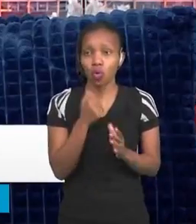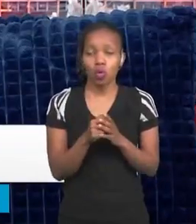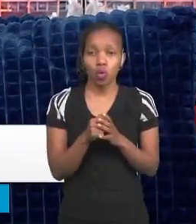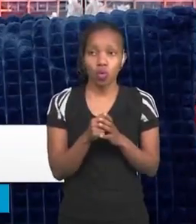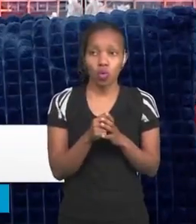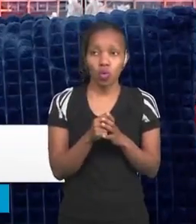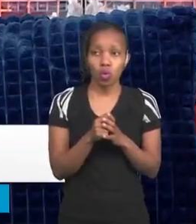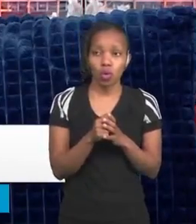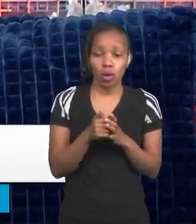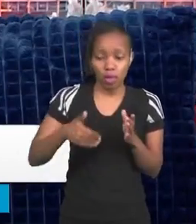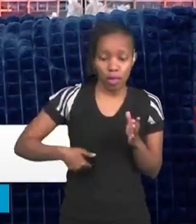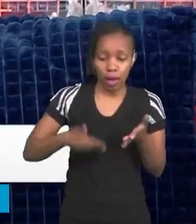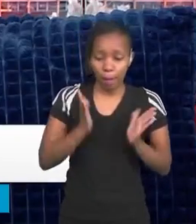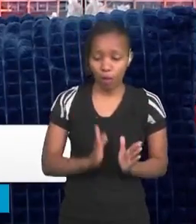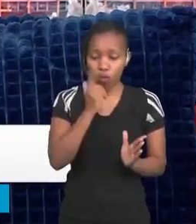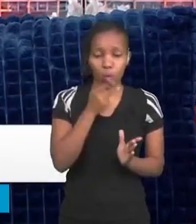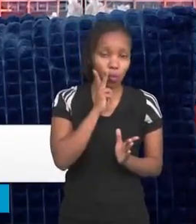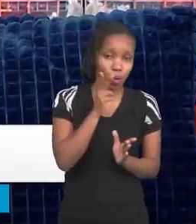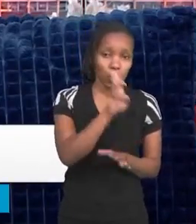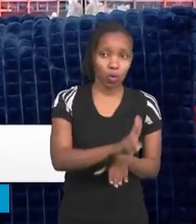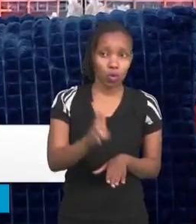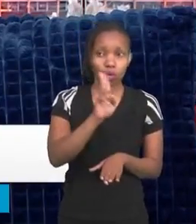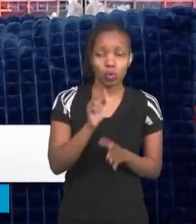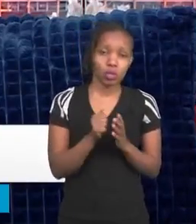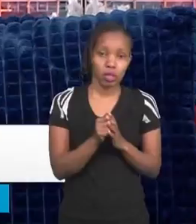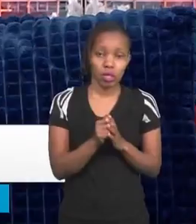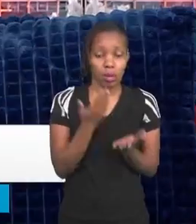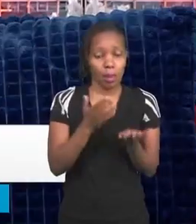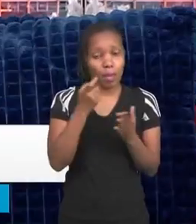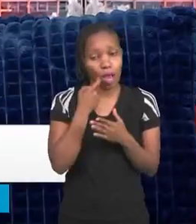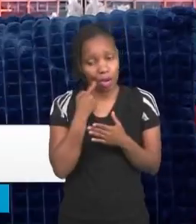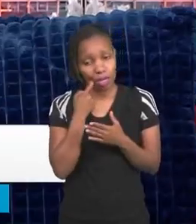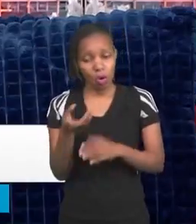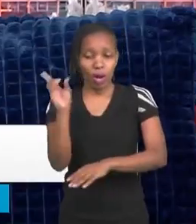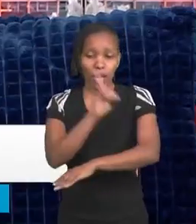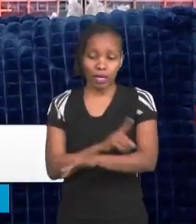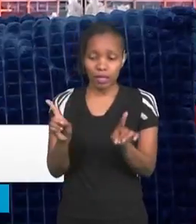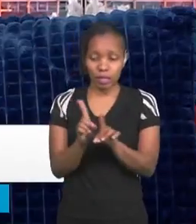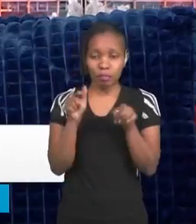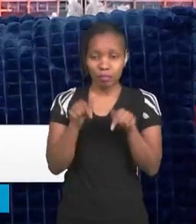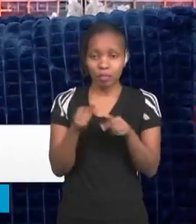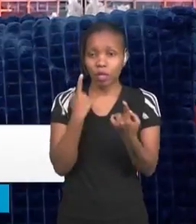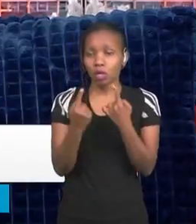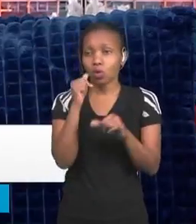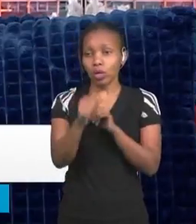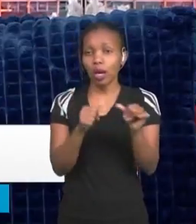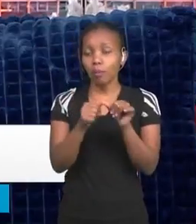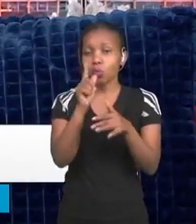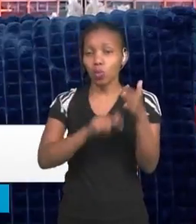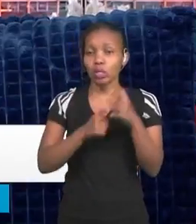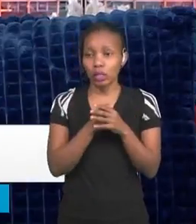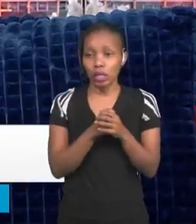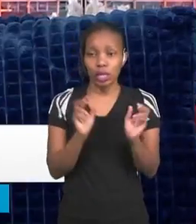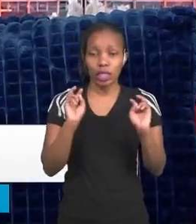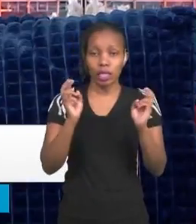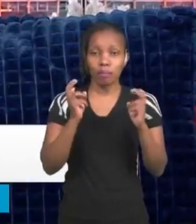could be an addict. And that's where you find that on a day like this time we are talking about the